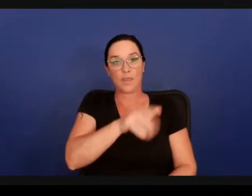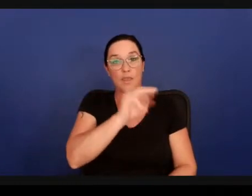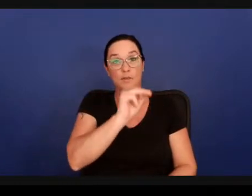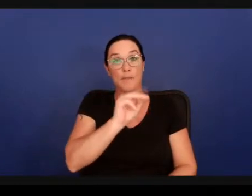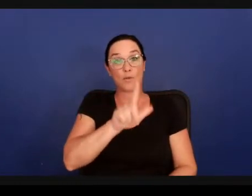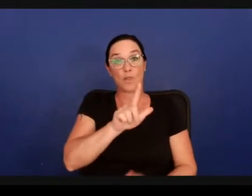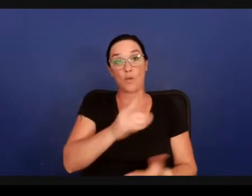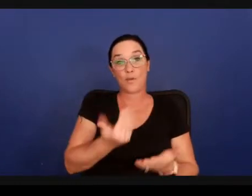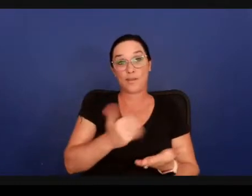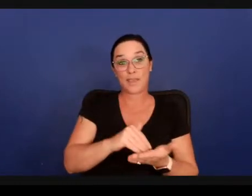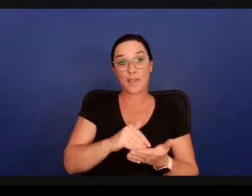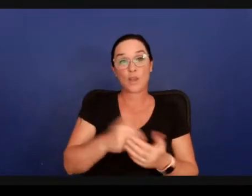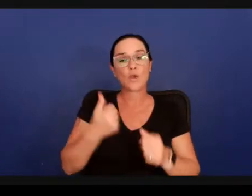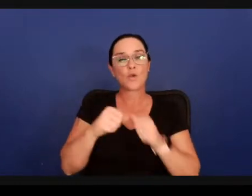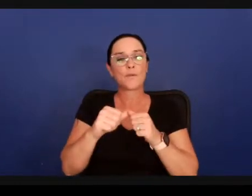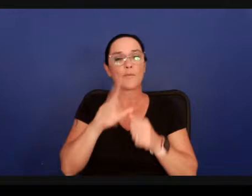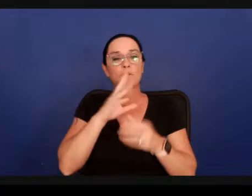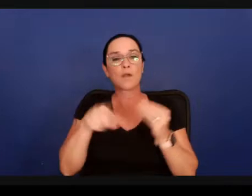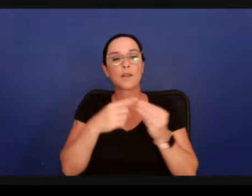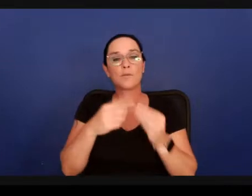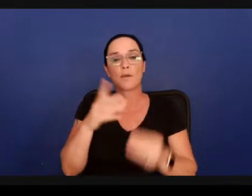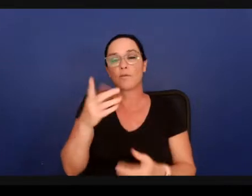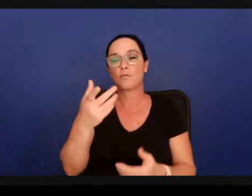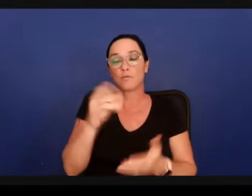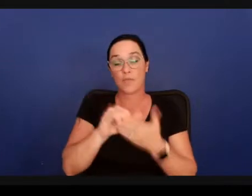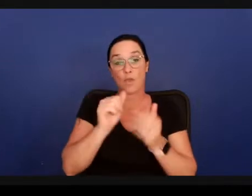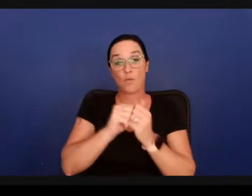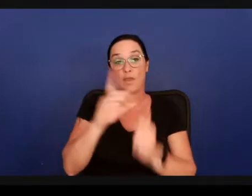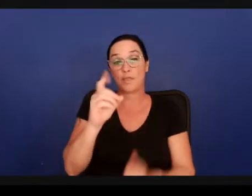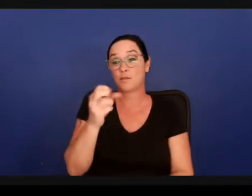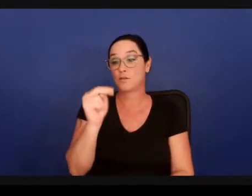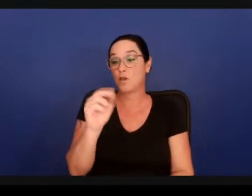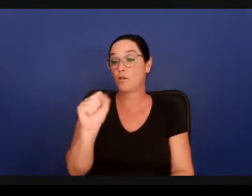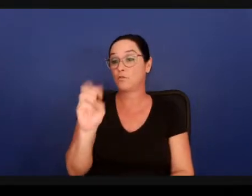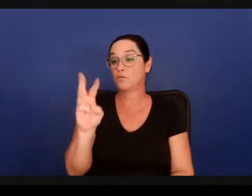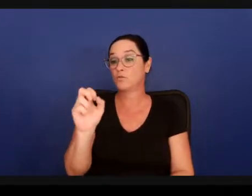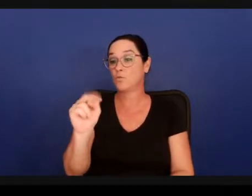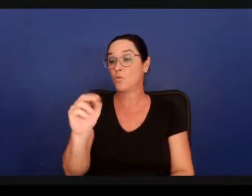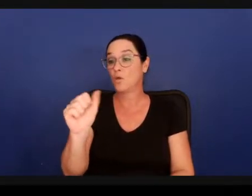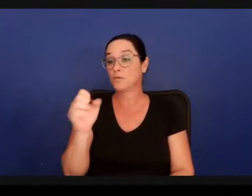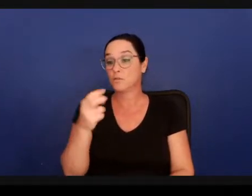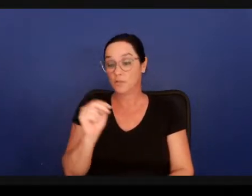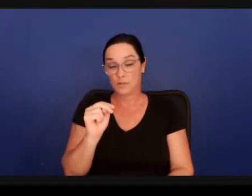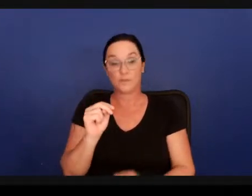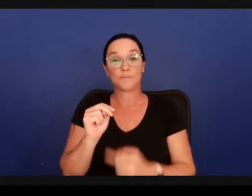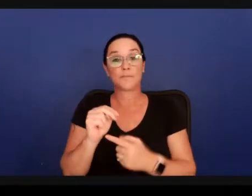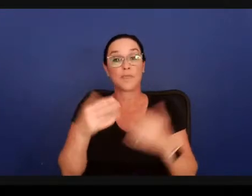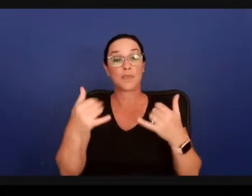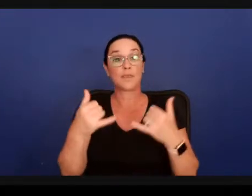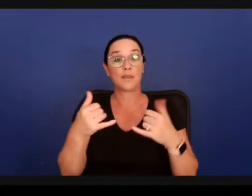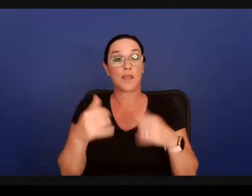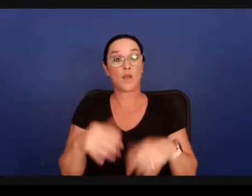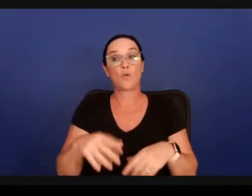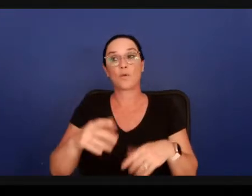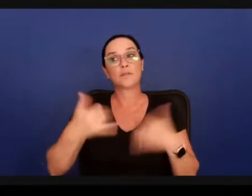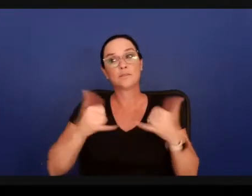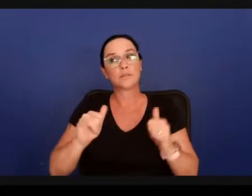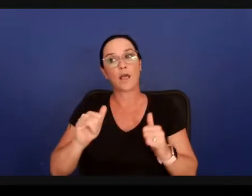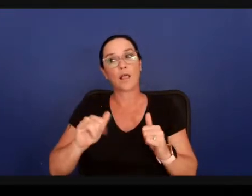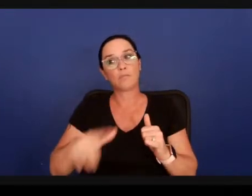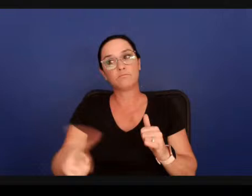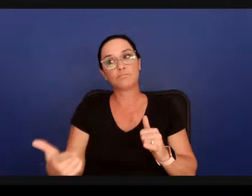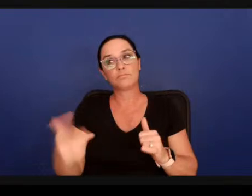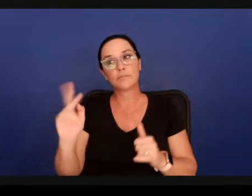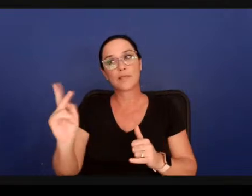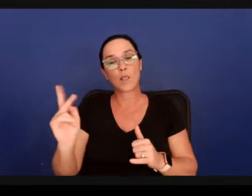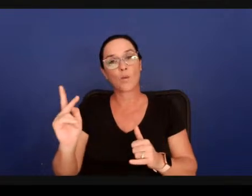talking with, I remember Don Swanson about that, and Don was like, nope, it'll still be Kilauea. Sure enough, it's still Kilauea. We did get Mauna Loa to pop